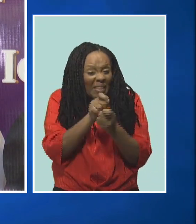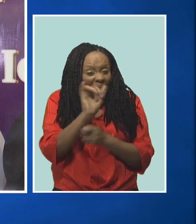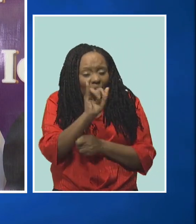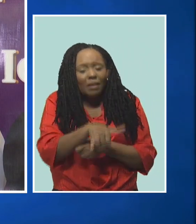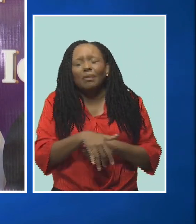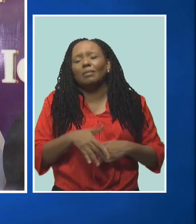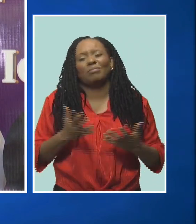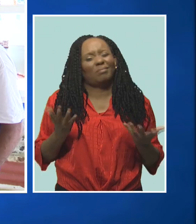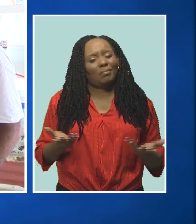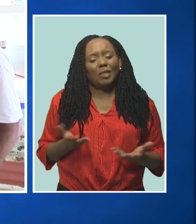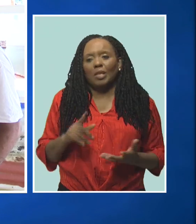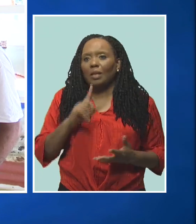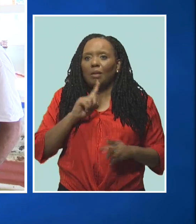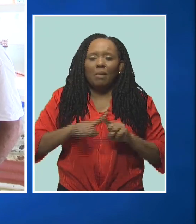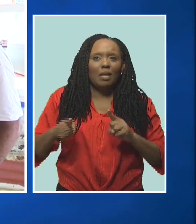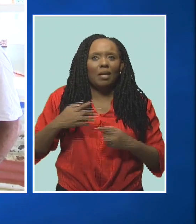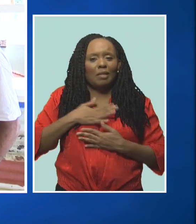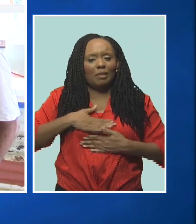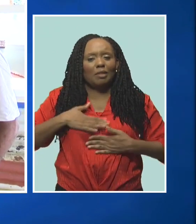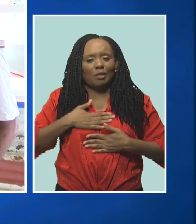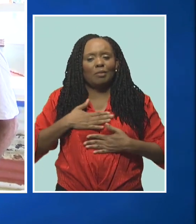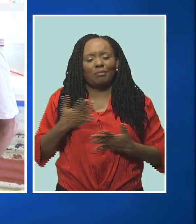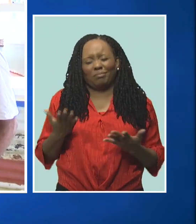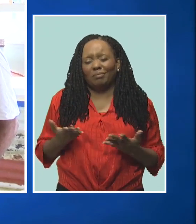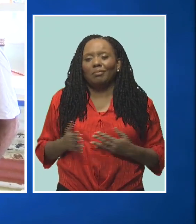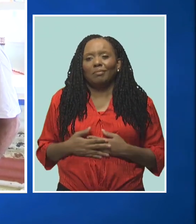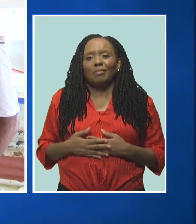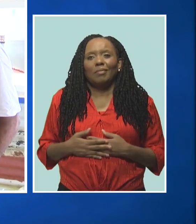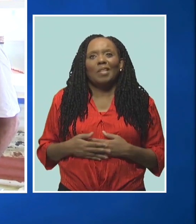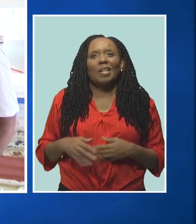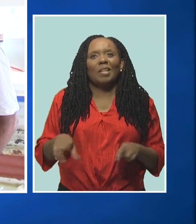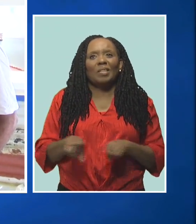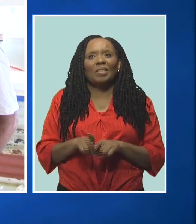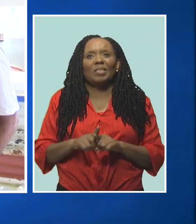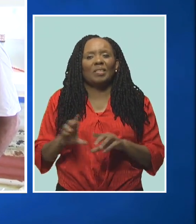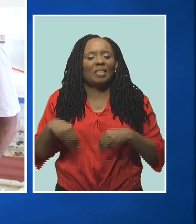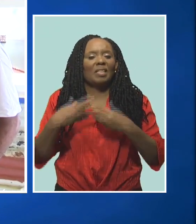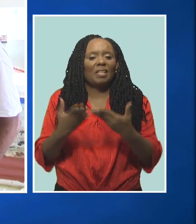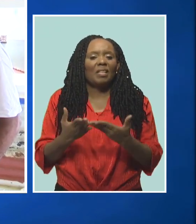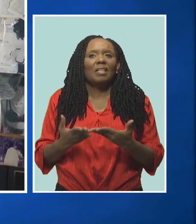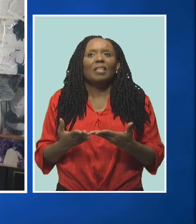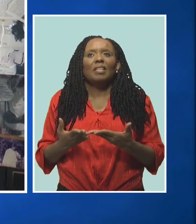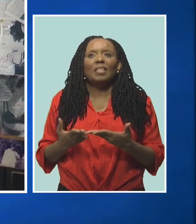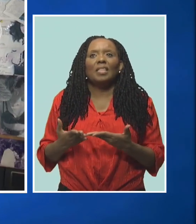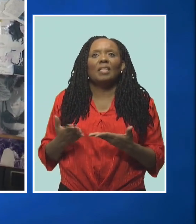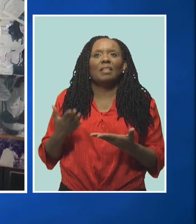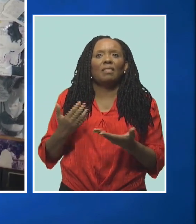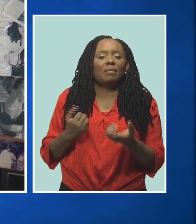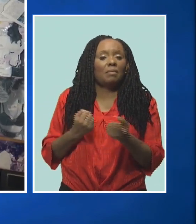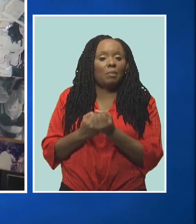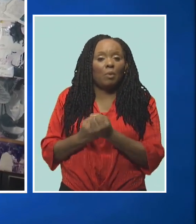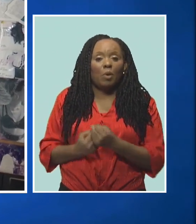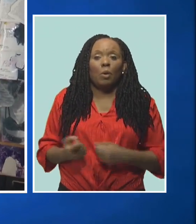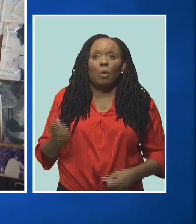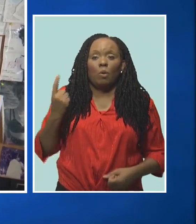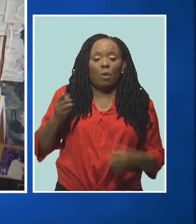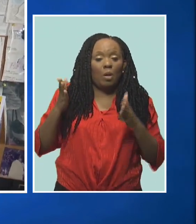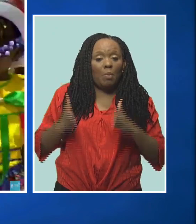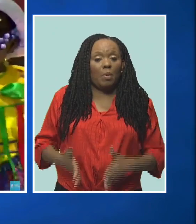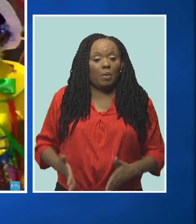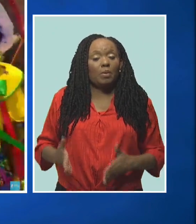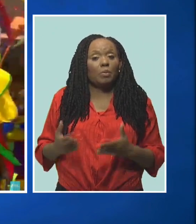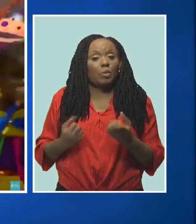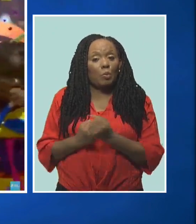the whole process. The Northern Mass team also took the opportunity to give back to Clement Armstrong, who is one of their original